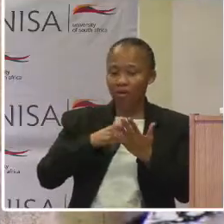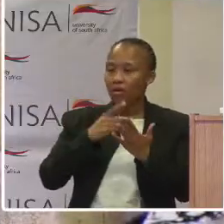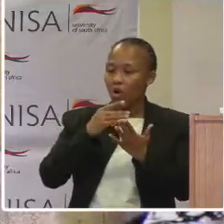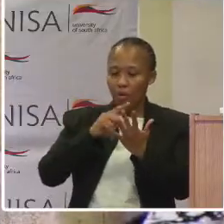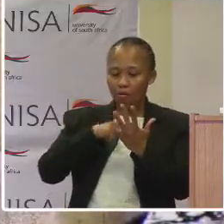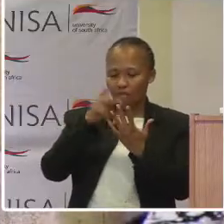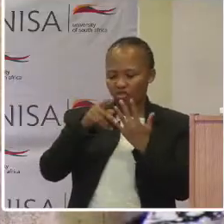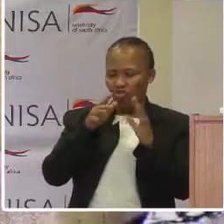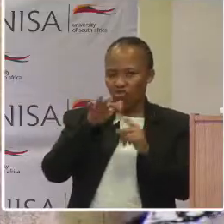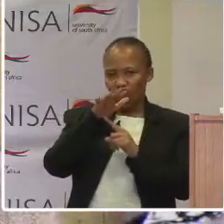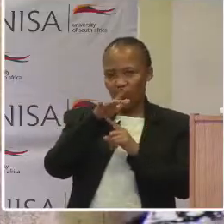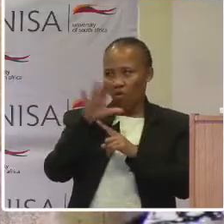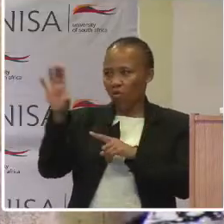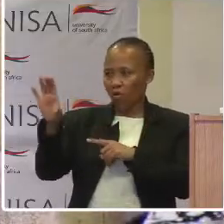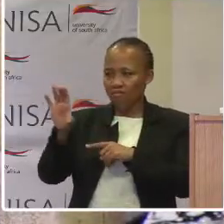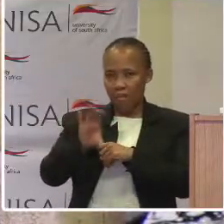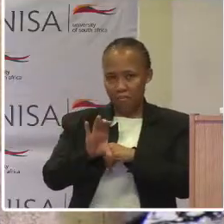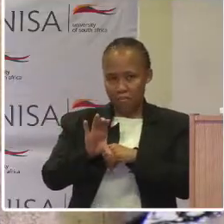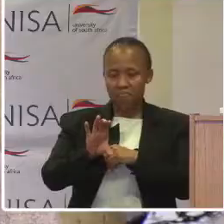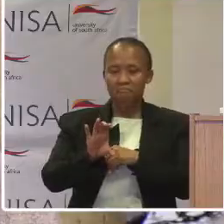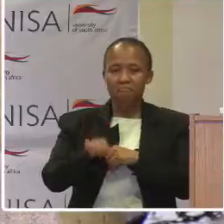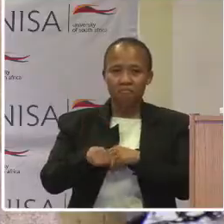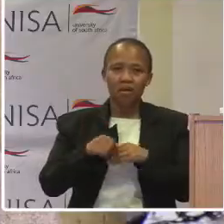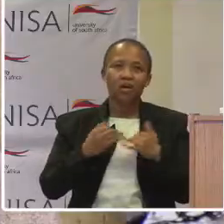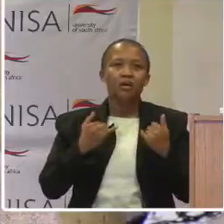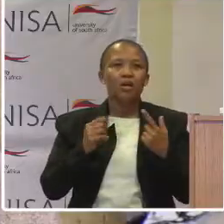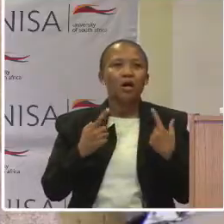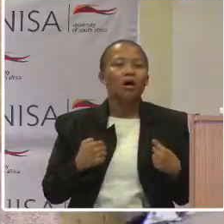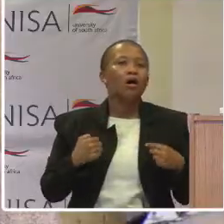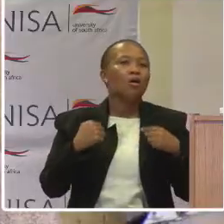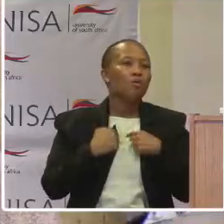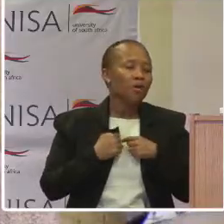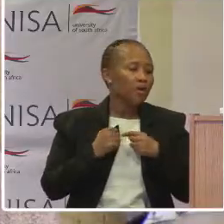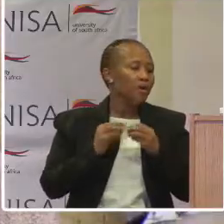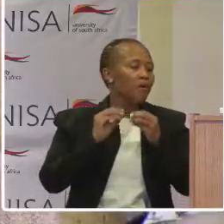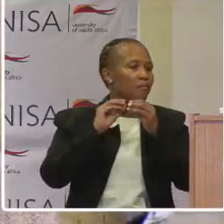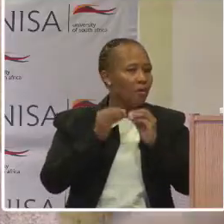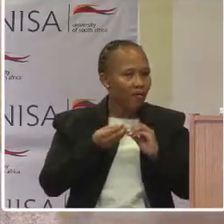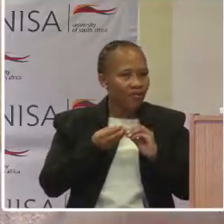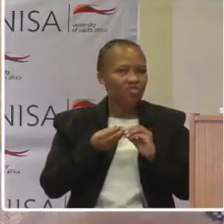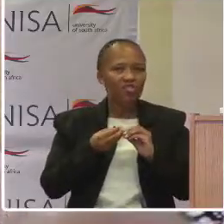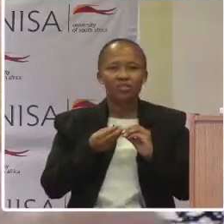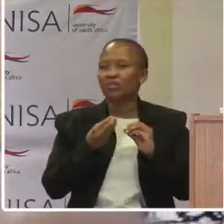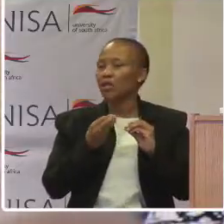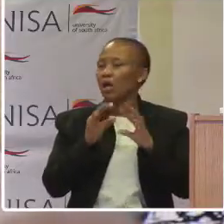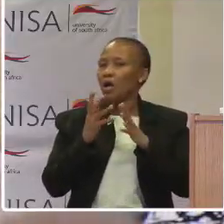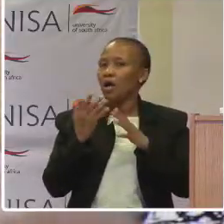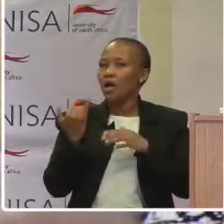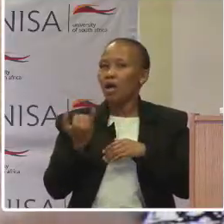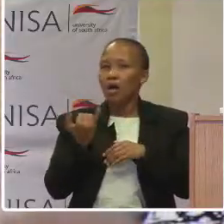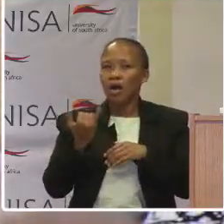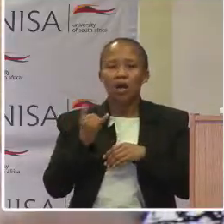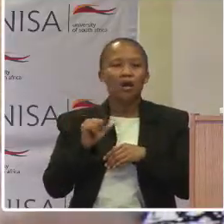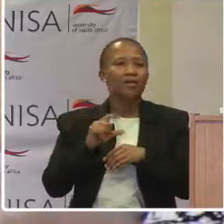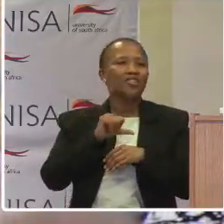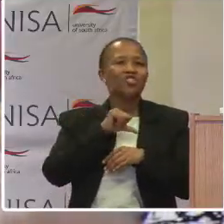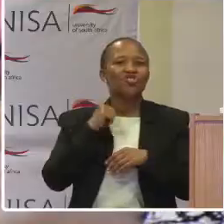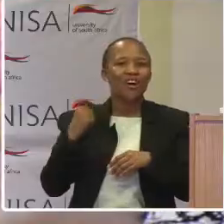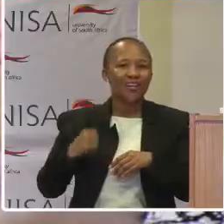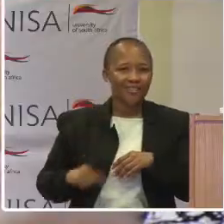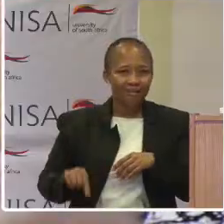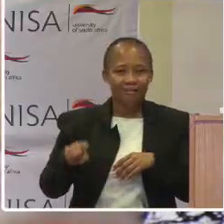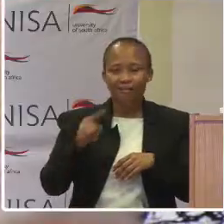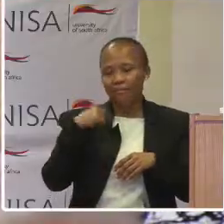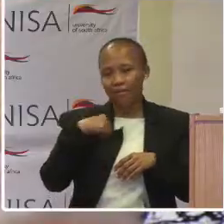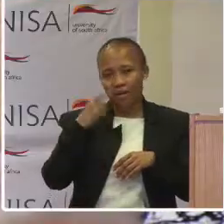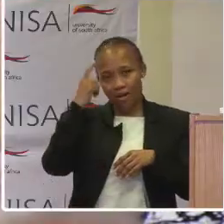being said, I mean, you've got your manufacturing powerhouses like China. You've got the brand, I mean, surely everyone has